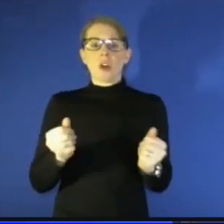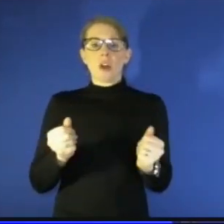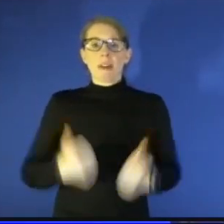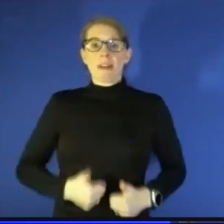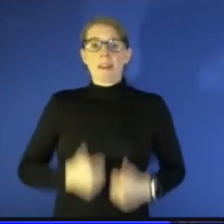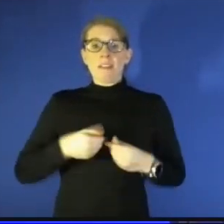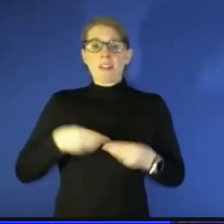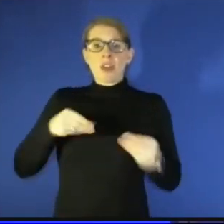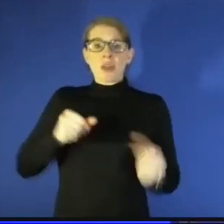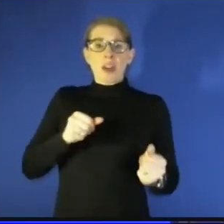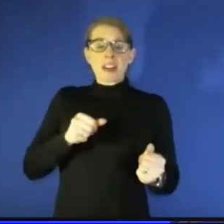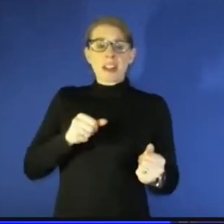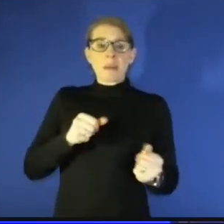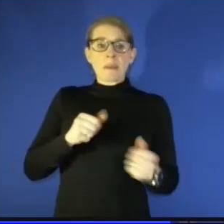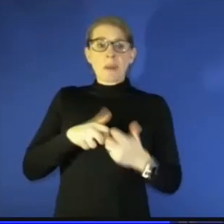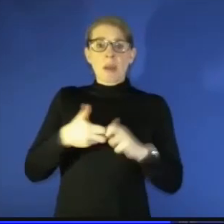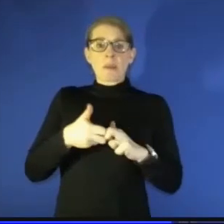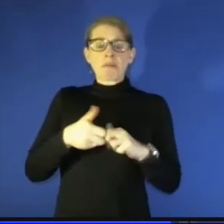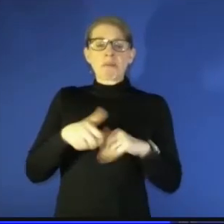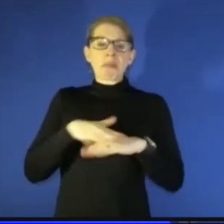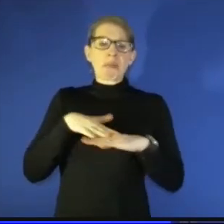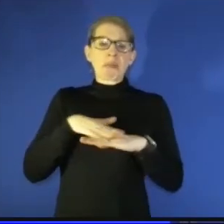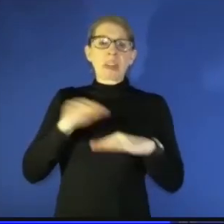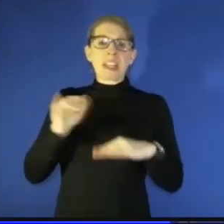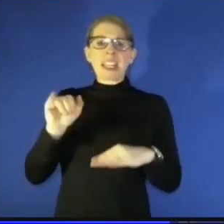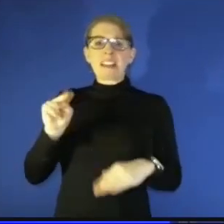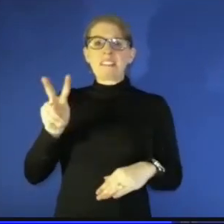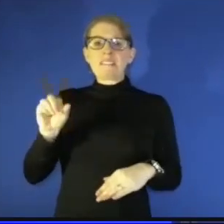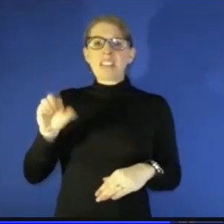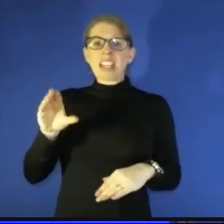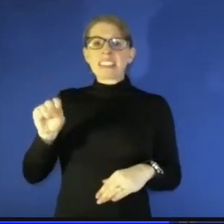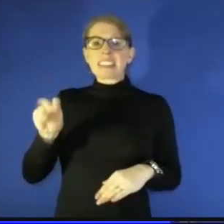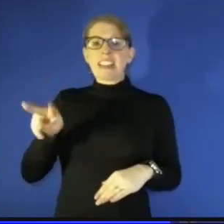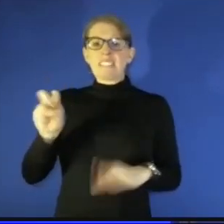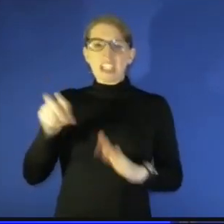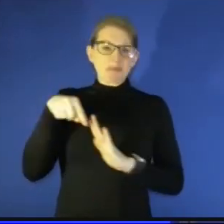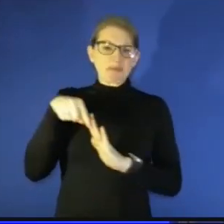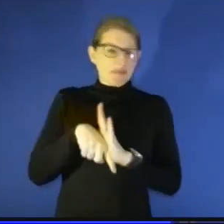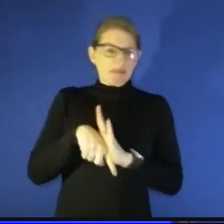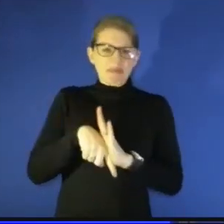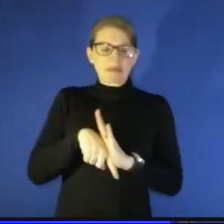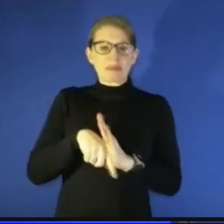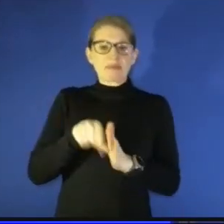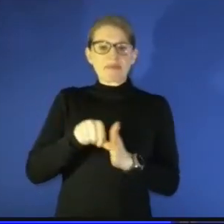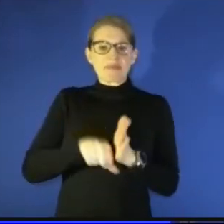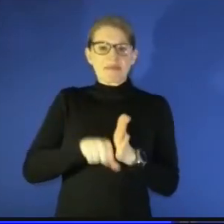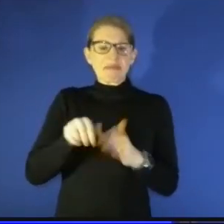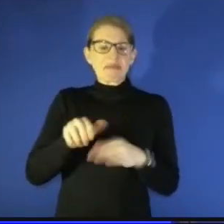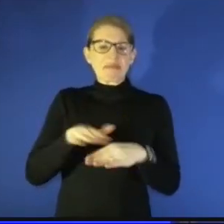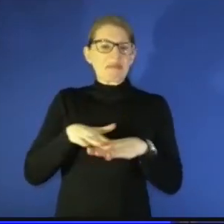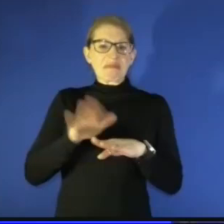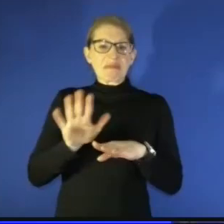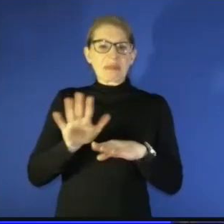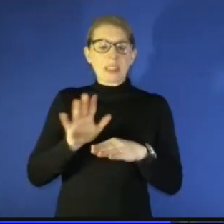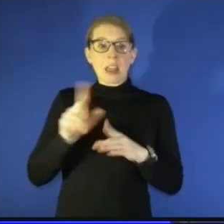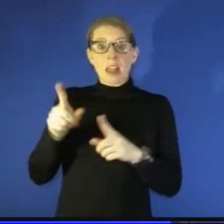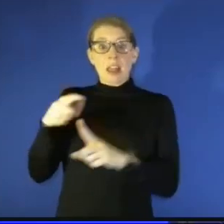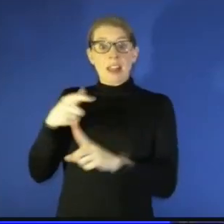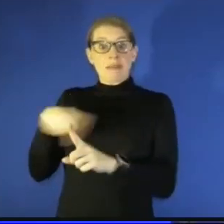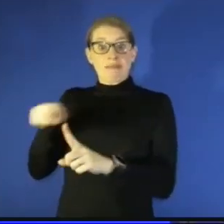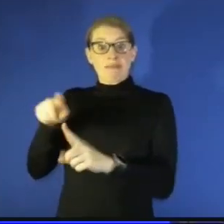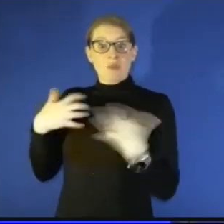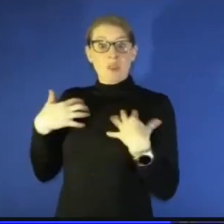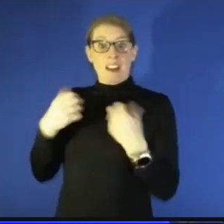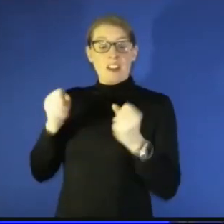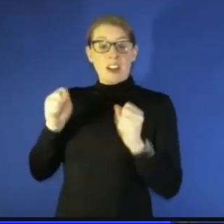a minimally invasive way, and so in short order, a person can get back to recovery and doing what they want to do, especially